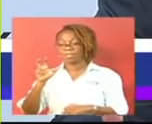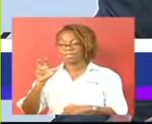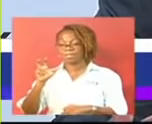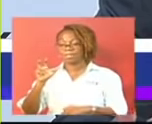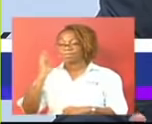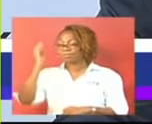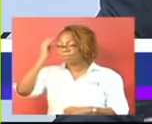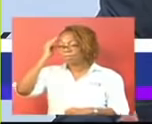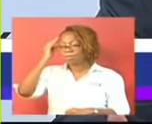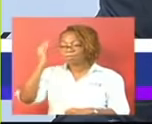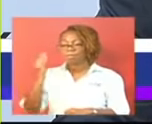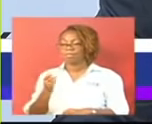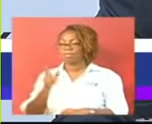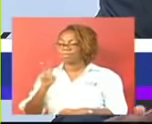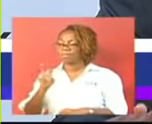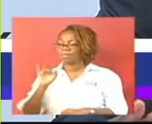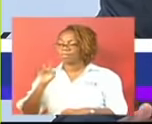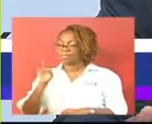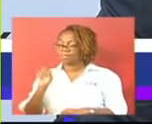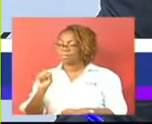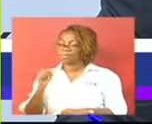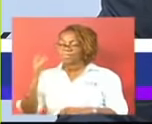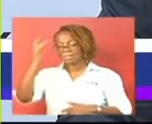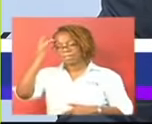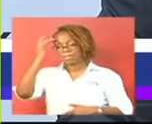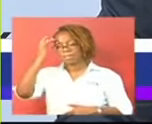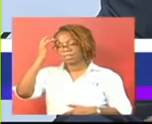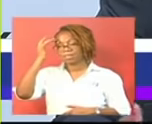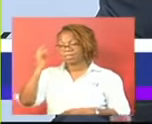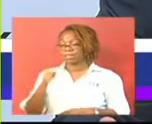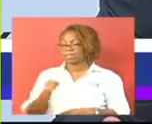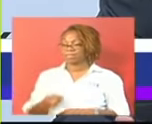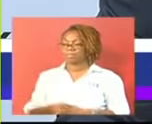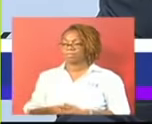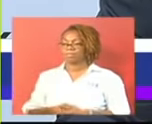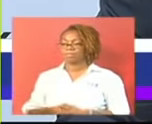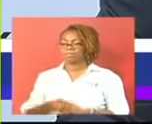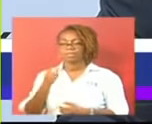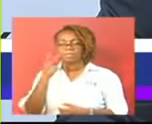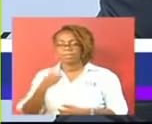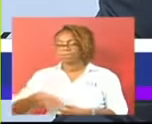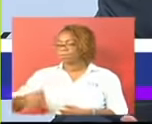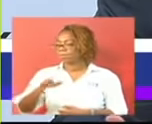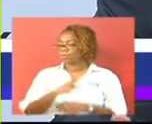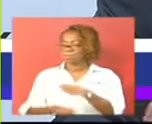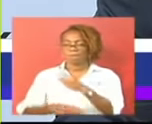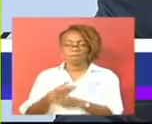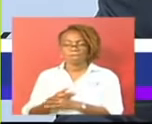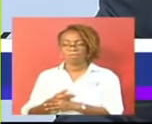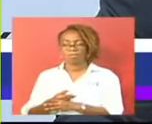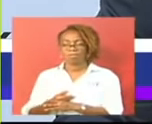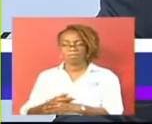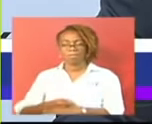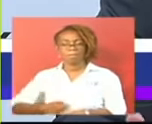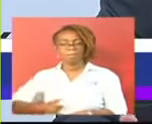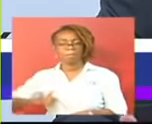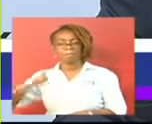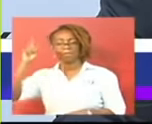way. Across the world, we've seen that there have been surges and decreases in viral transmission in